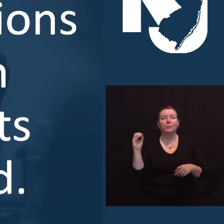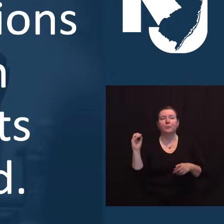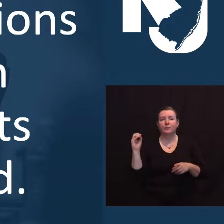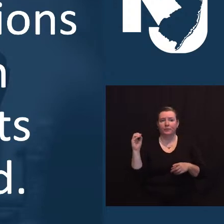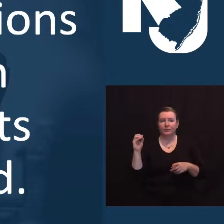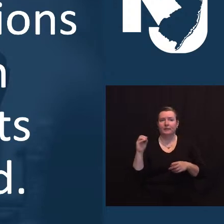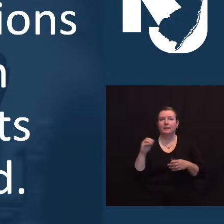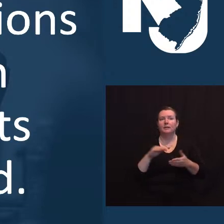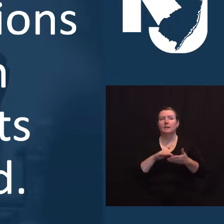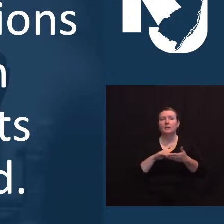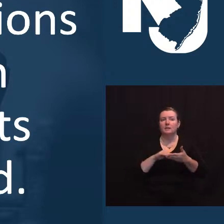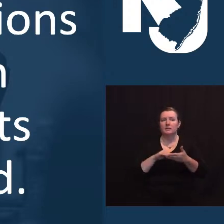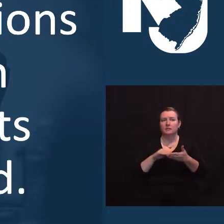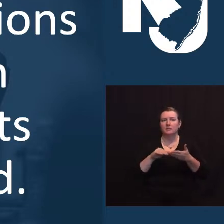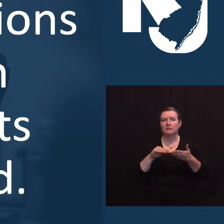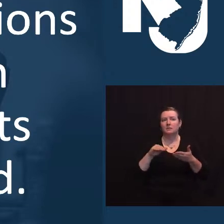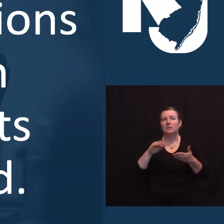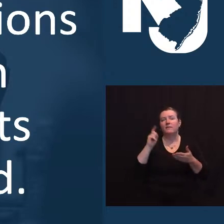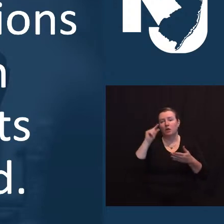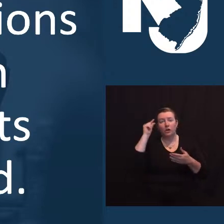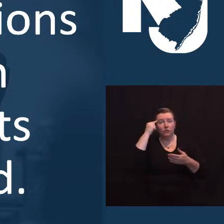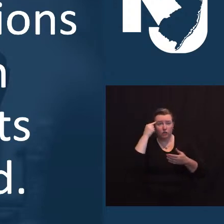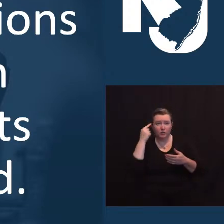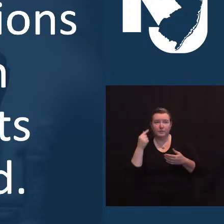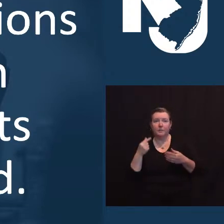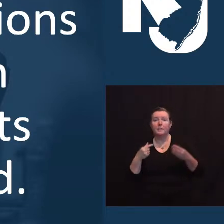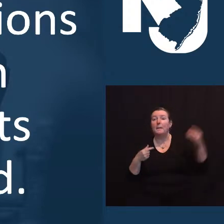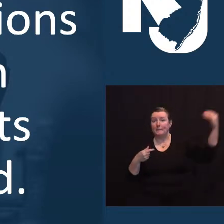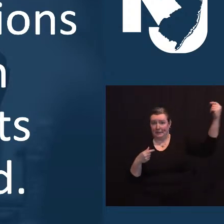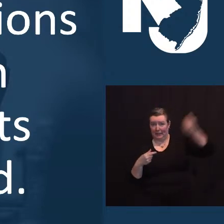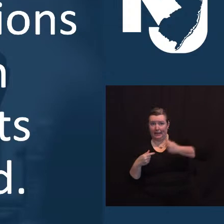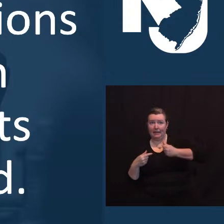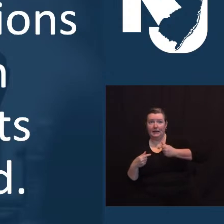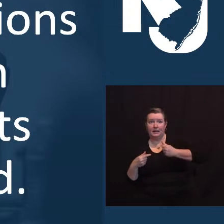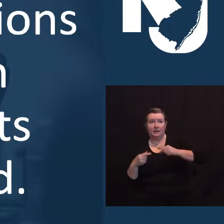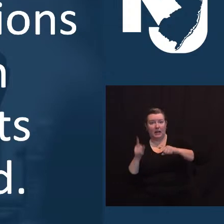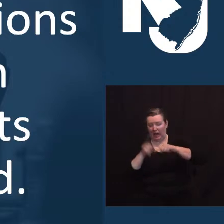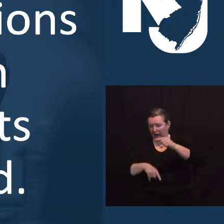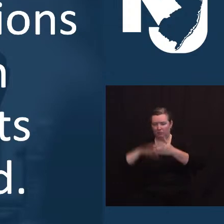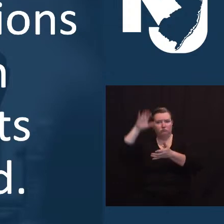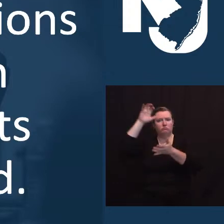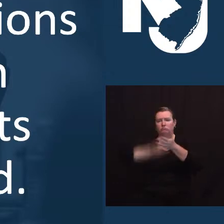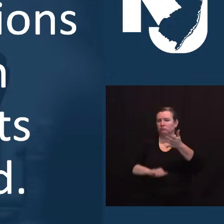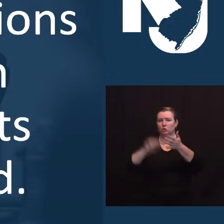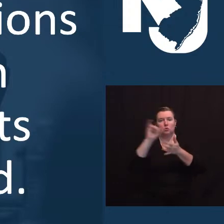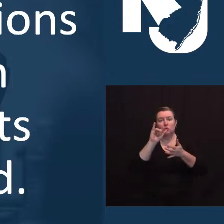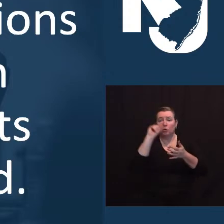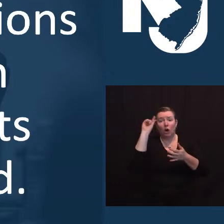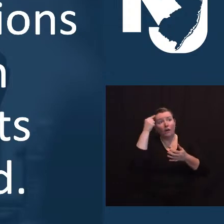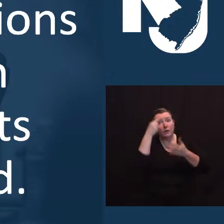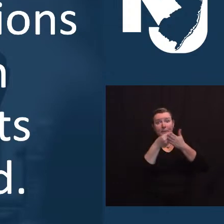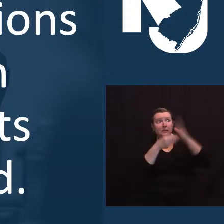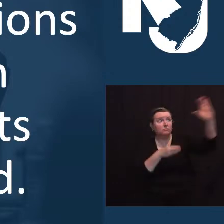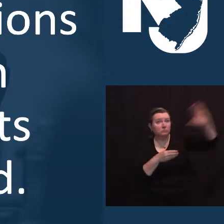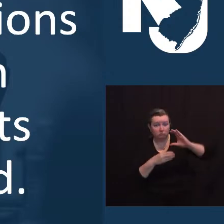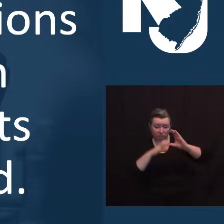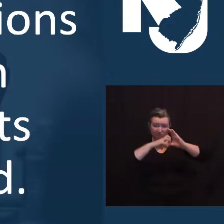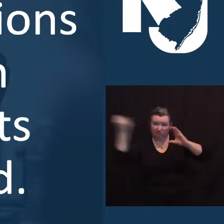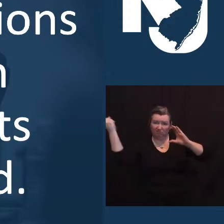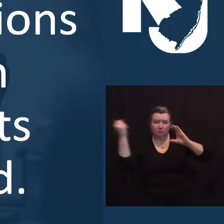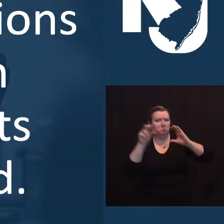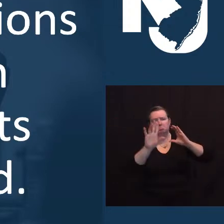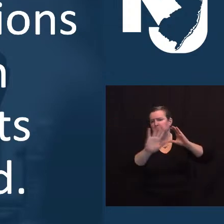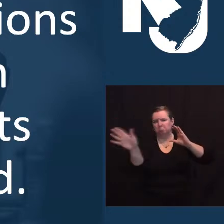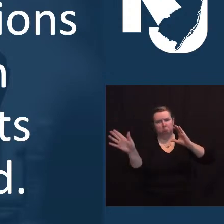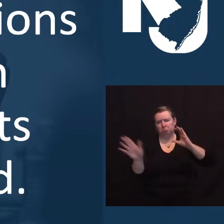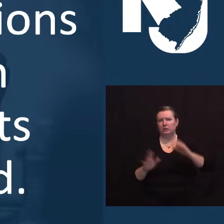from garnishment by creditors and other debt collectors. Our bottom line is that the American Rescue Plan is for the